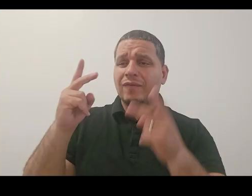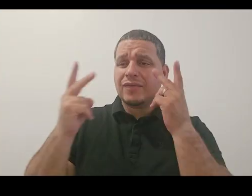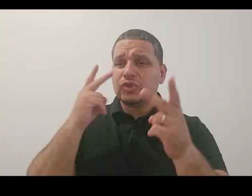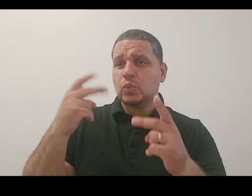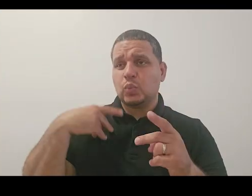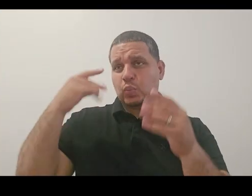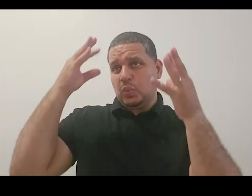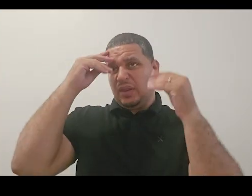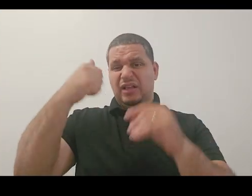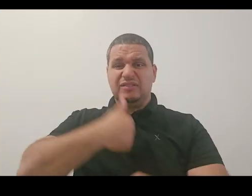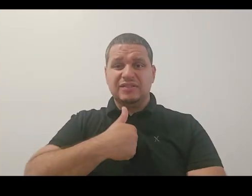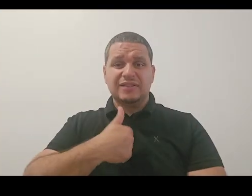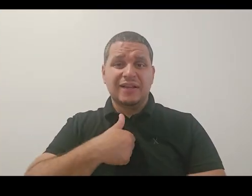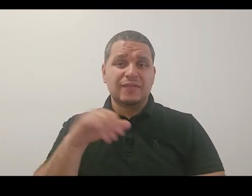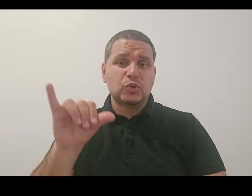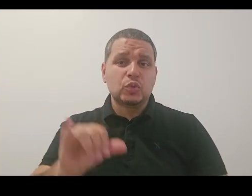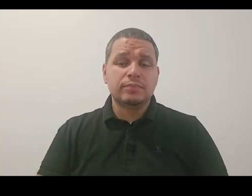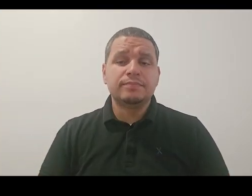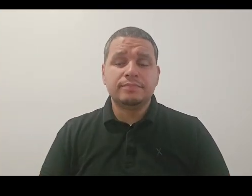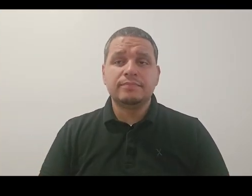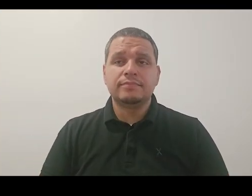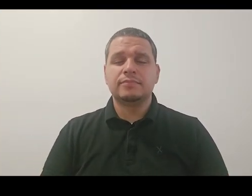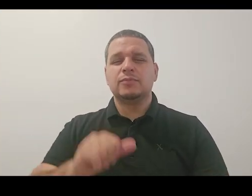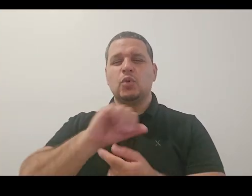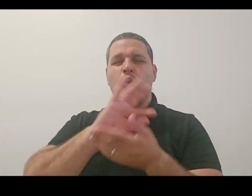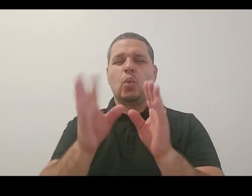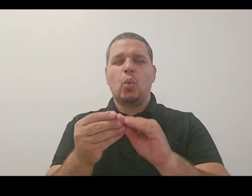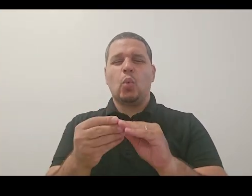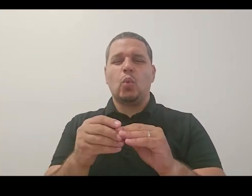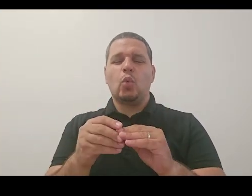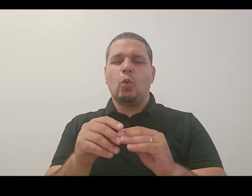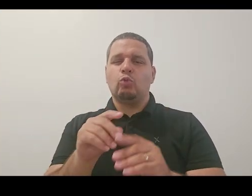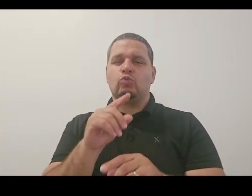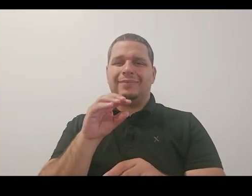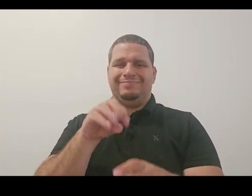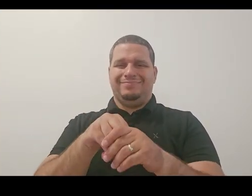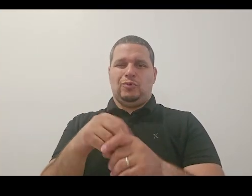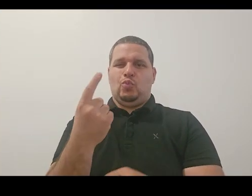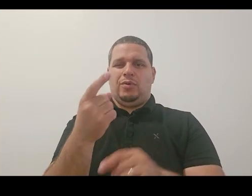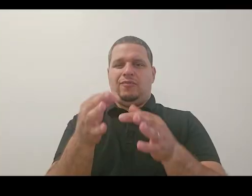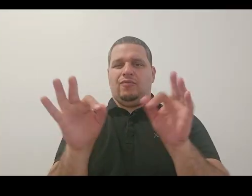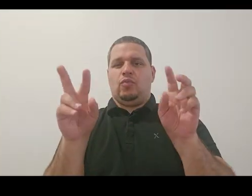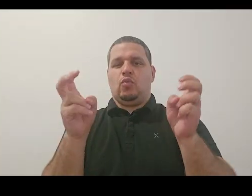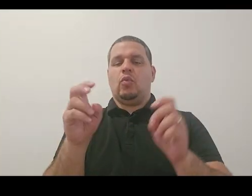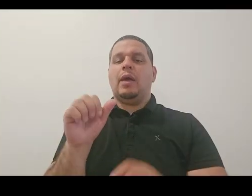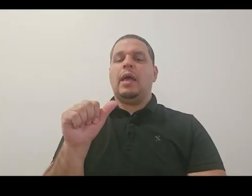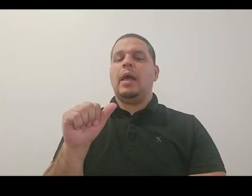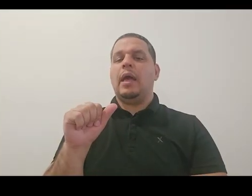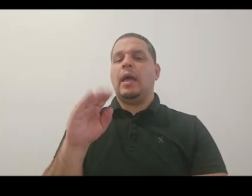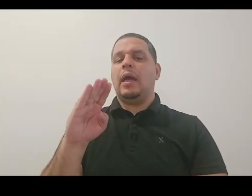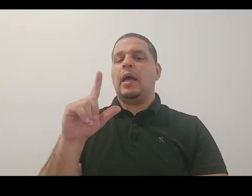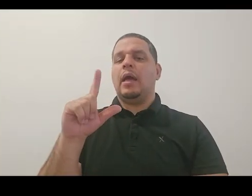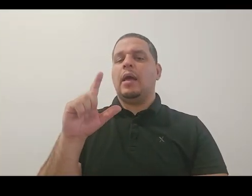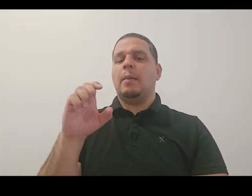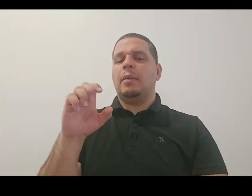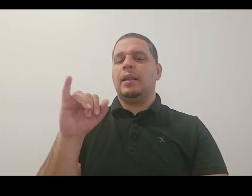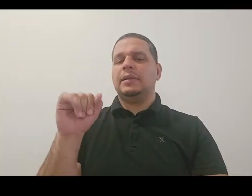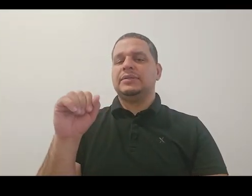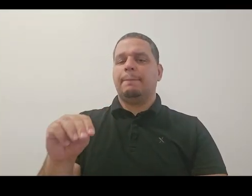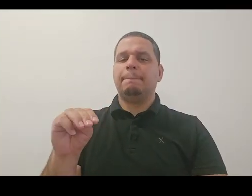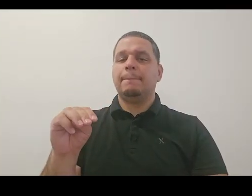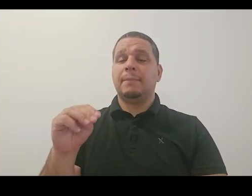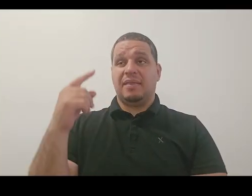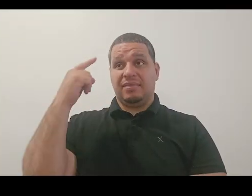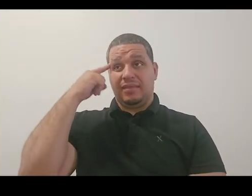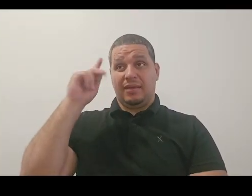about ourselves. And all of those can be kind of wrapped neatly into this phrase called ableism, or just thinking that people